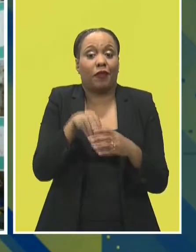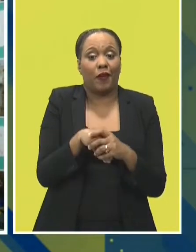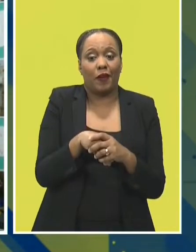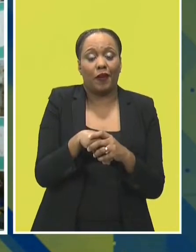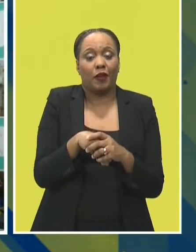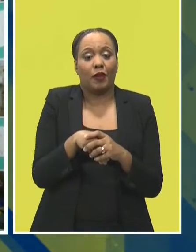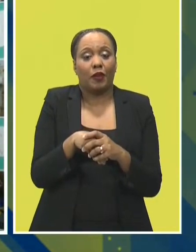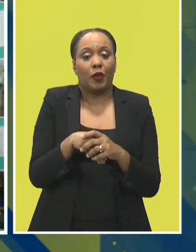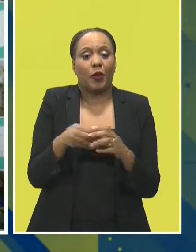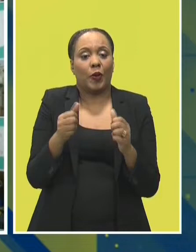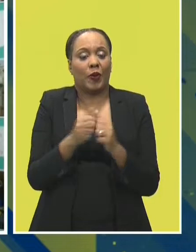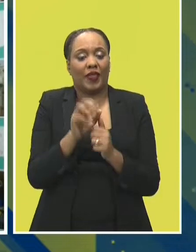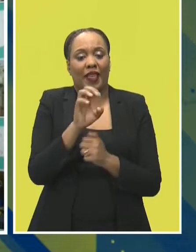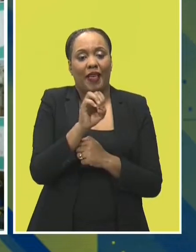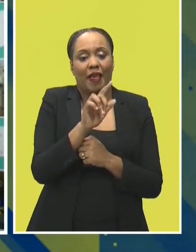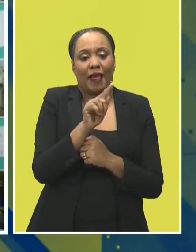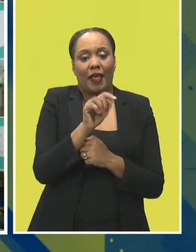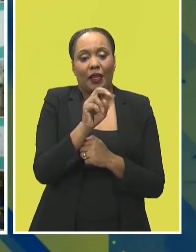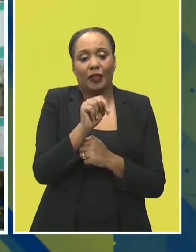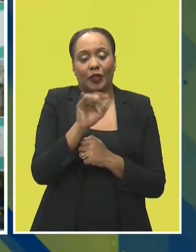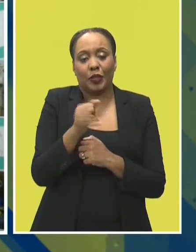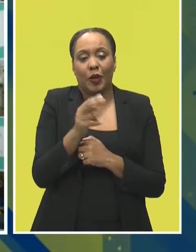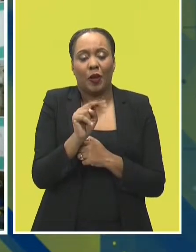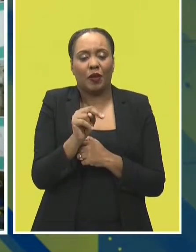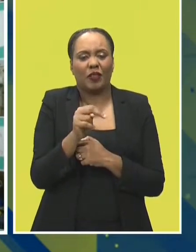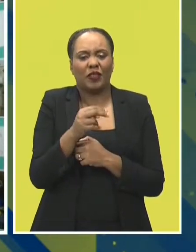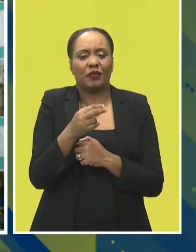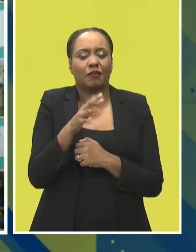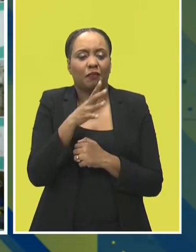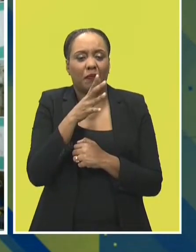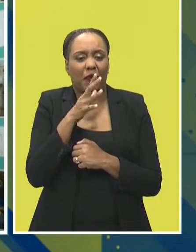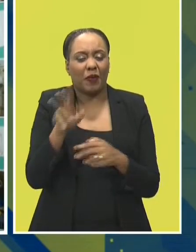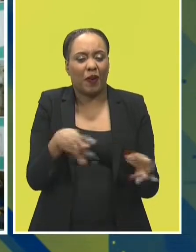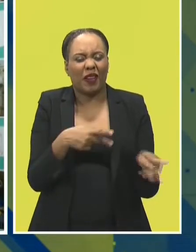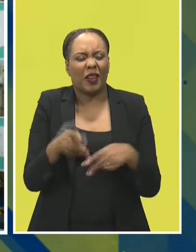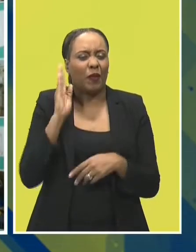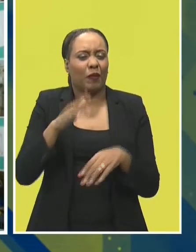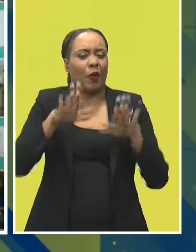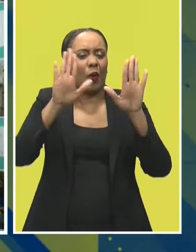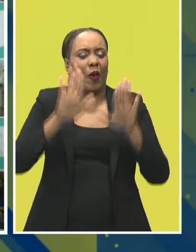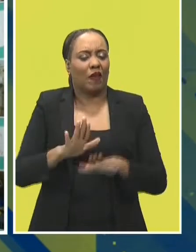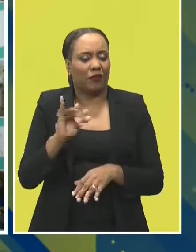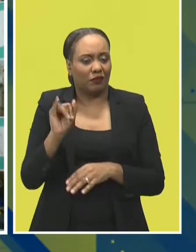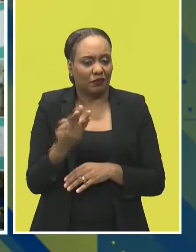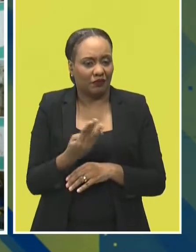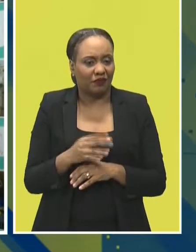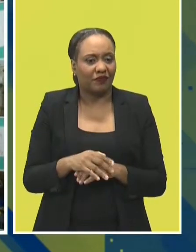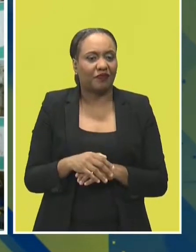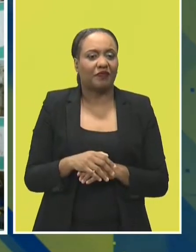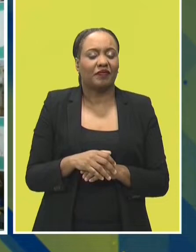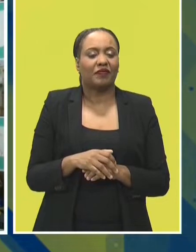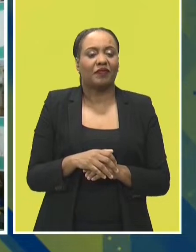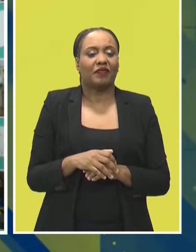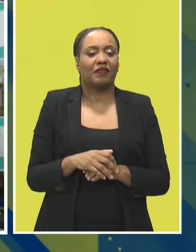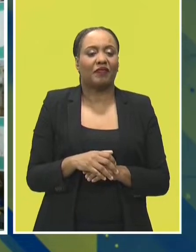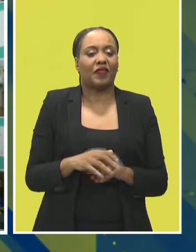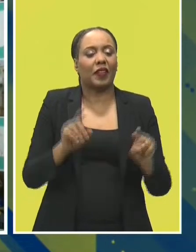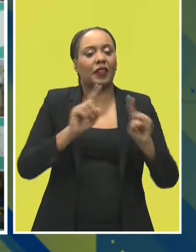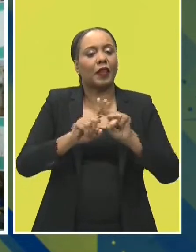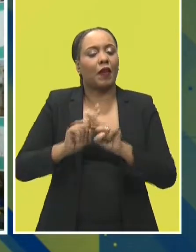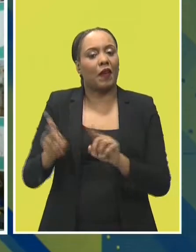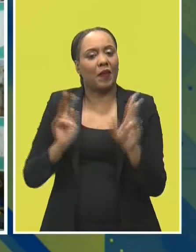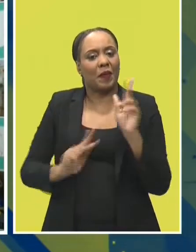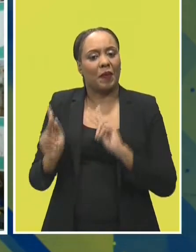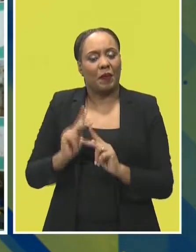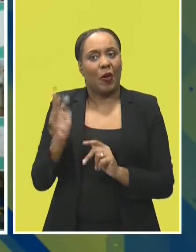well-versed in everything Elton, and they're going to do a phenomenal job. We also have several local acts